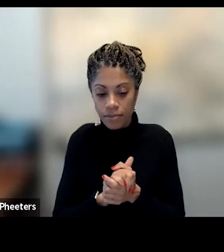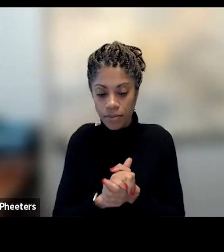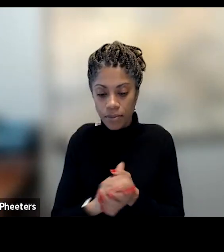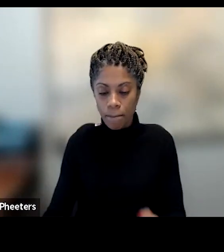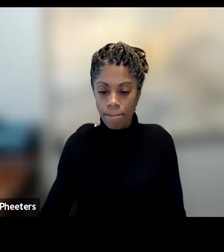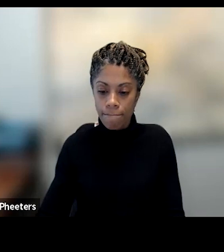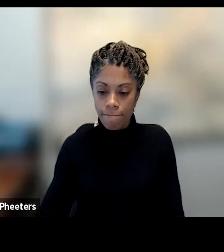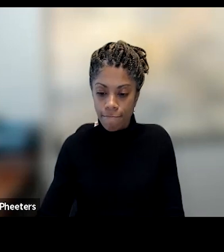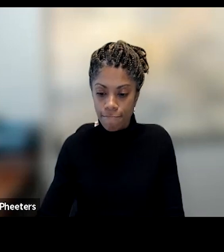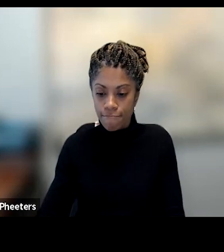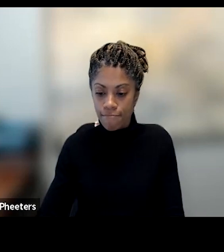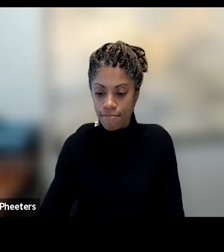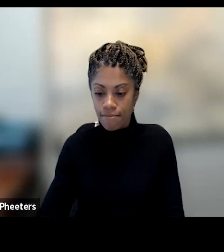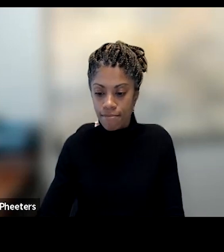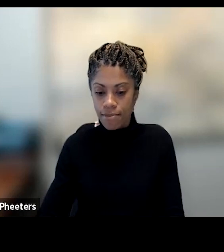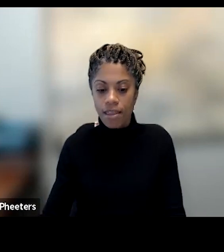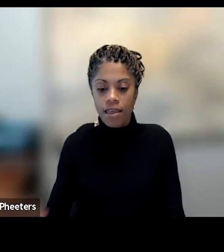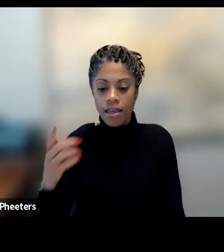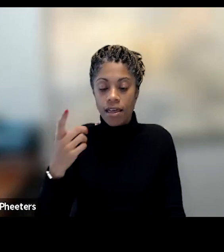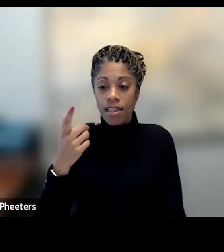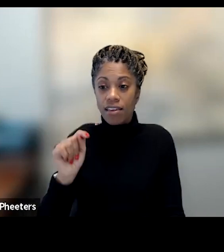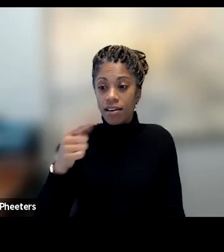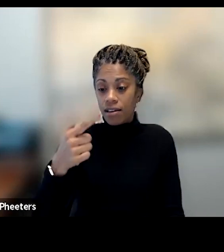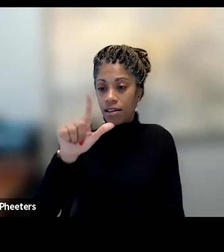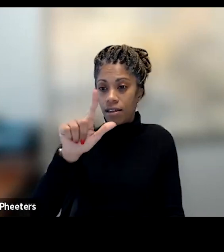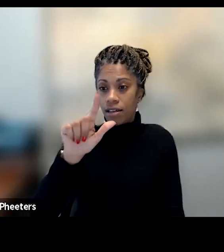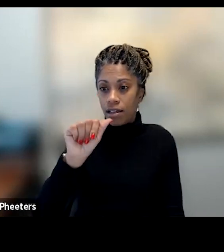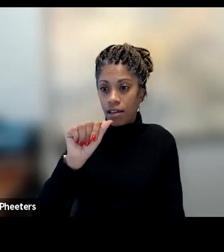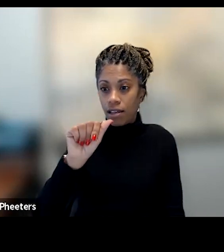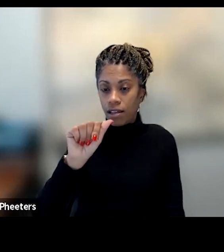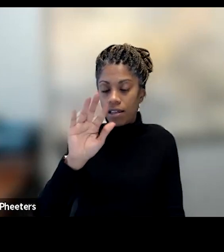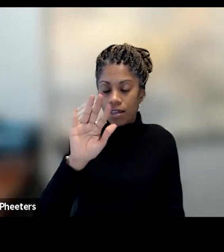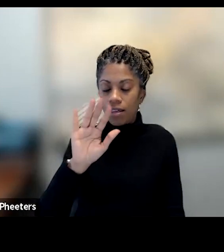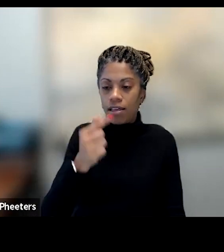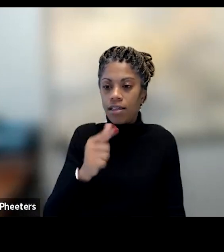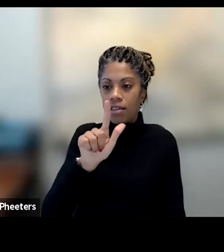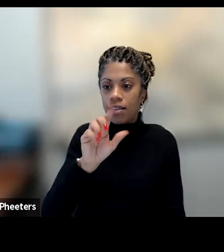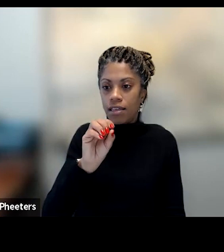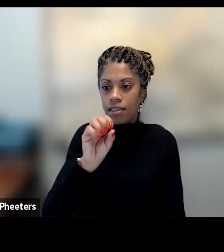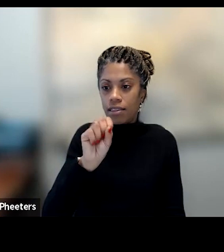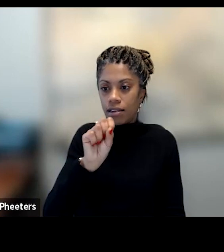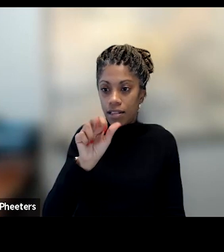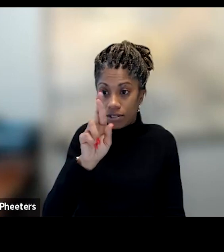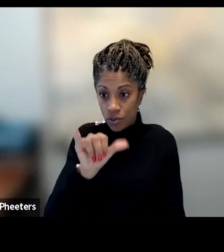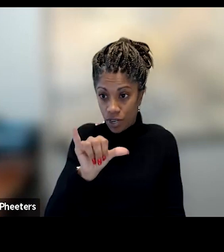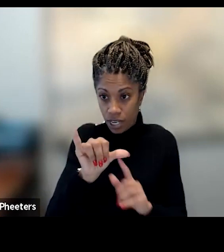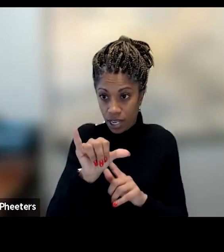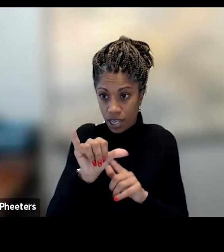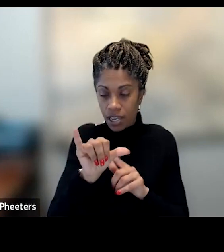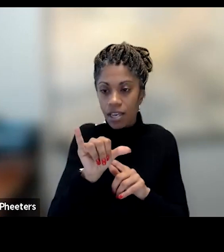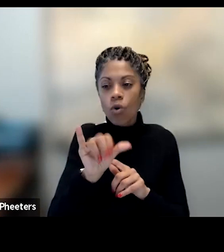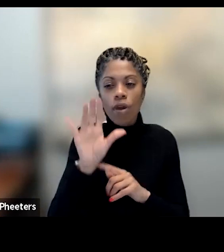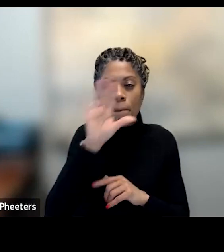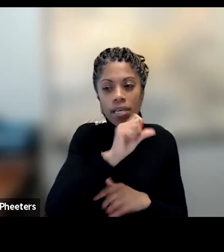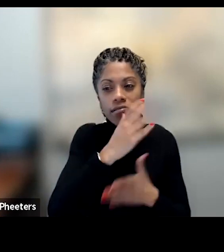the glossary itself, we're still adding terms. There's a few things we missed. And so we're adding some ableism, because we know